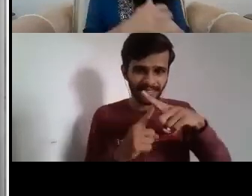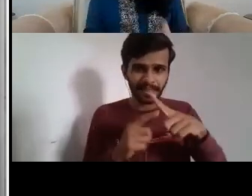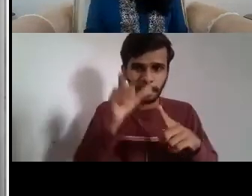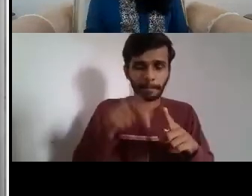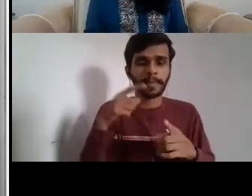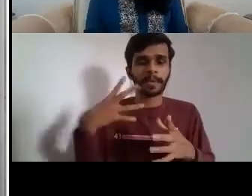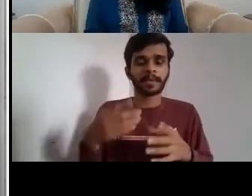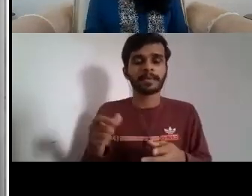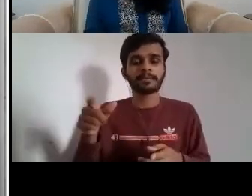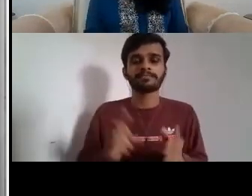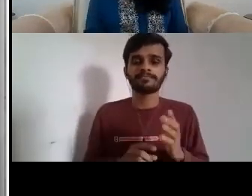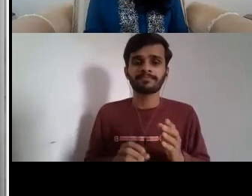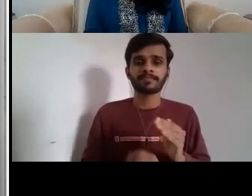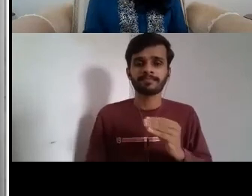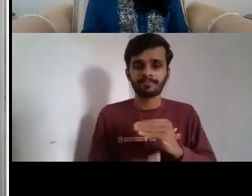through his music.